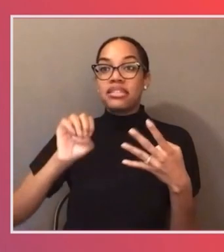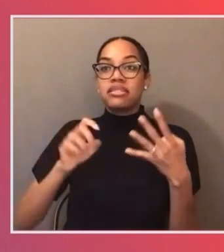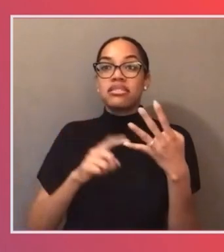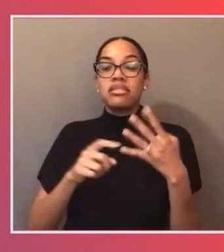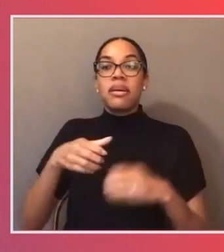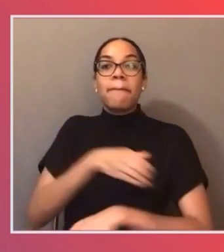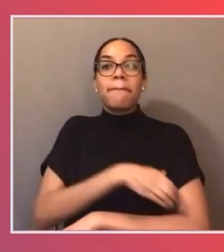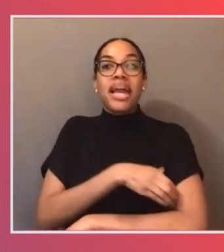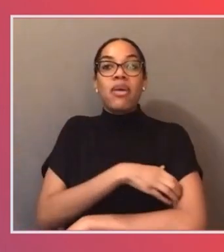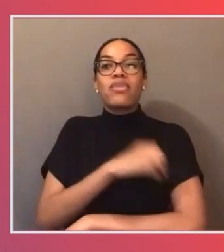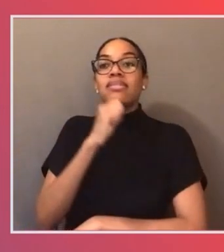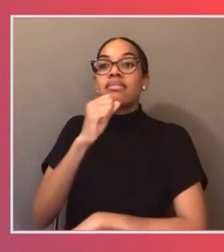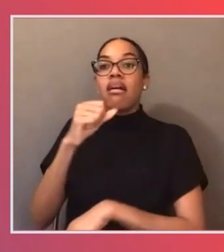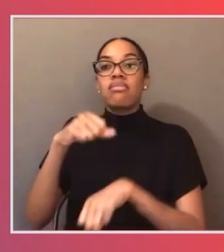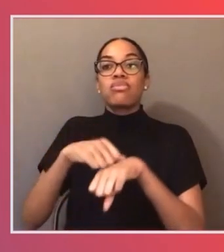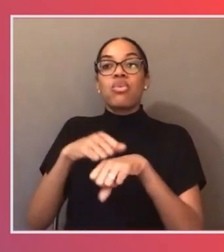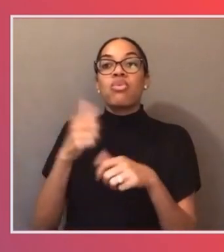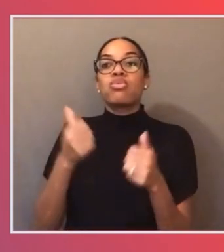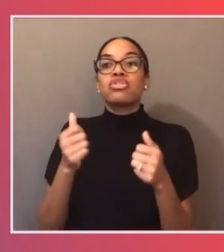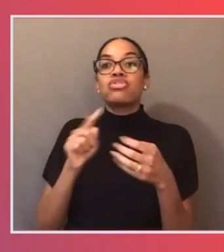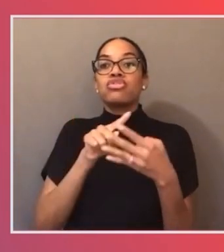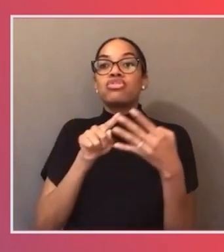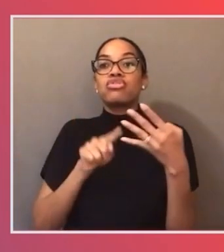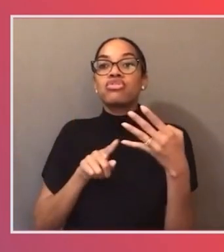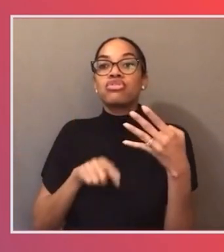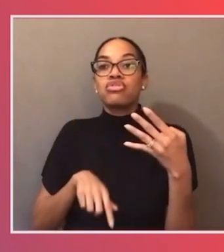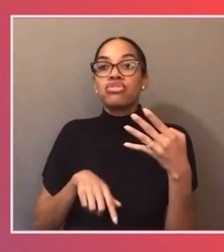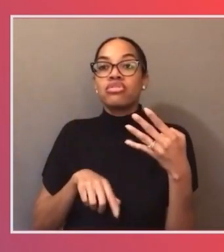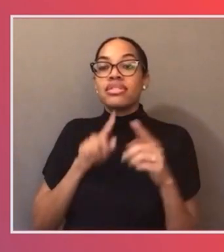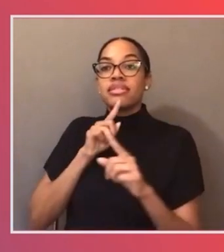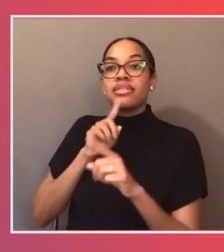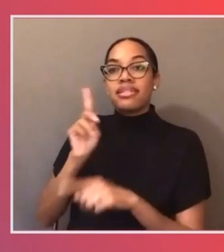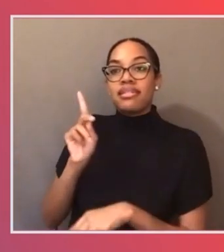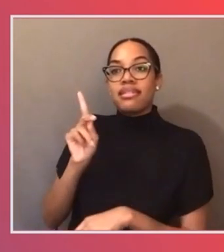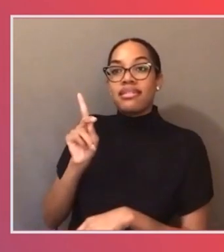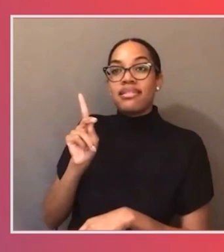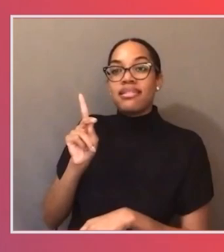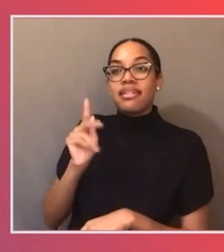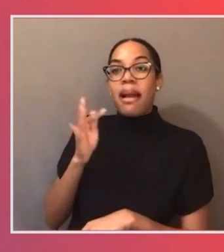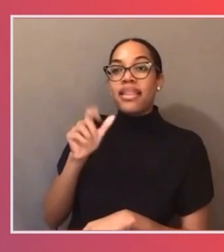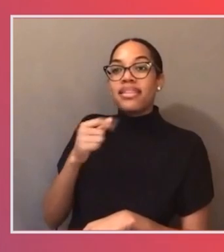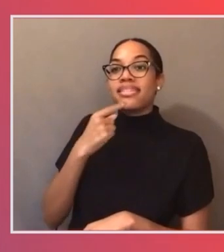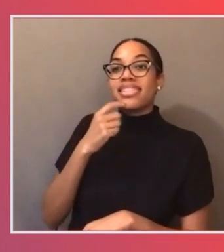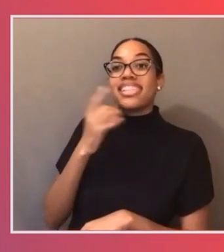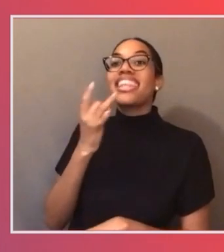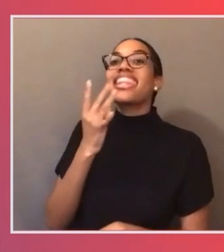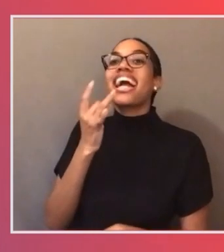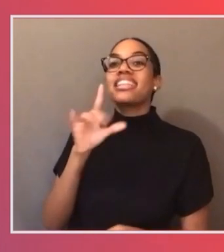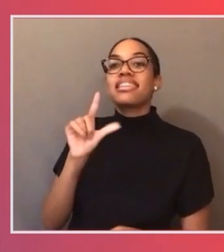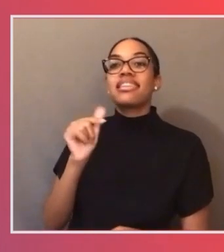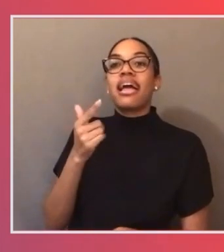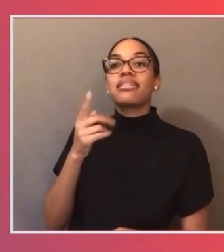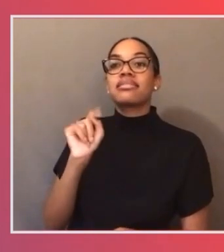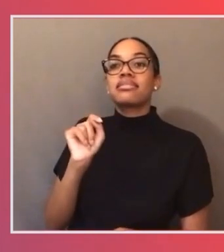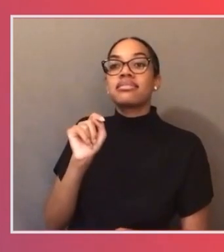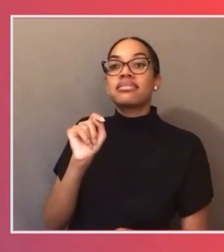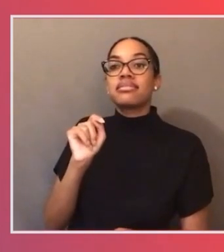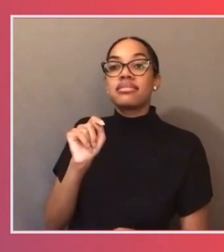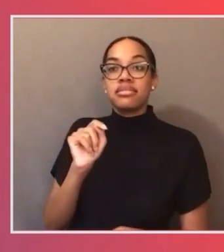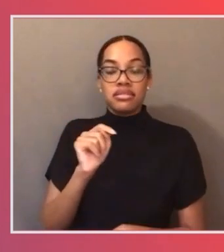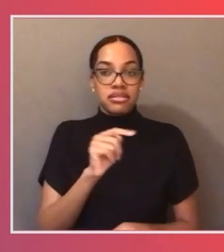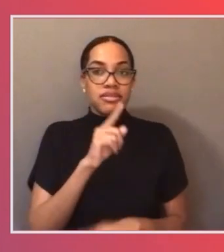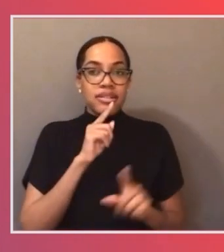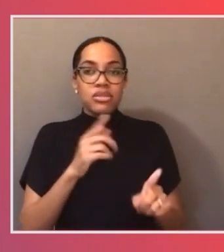Light. Which is not infinity. Wait, Senator's got it. What do you got? What do you got? I think it's light. Is it light? You said light. That's it. We got